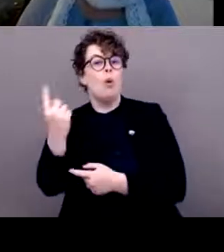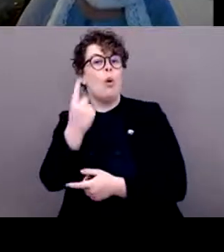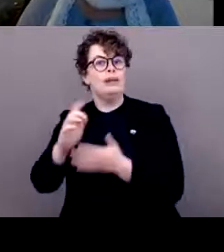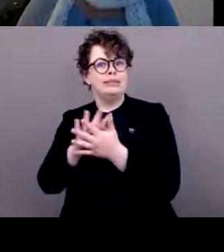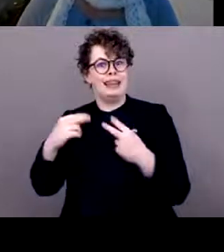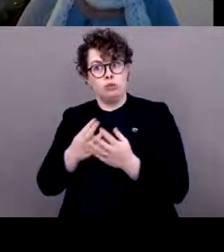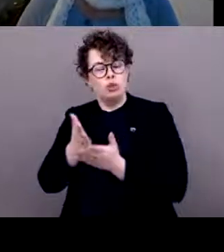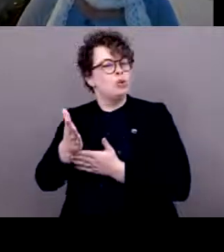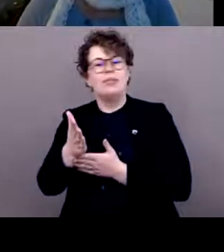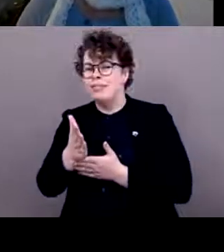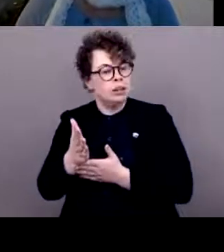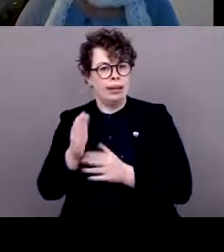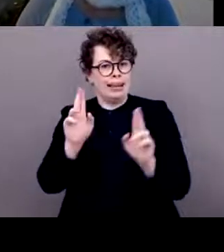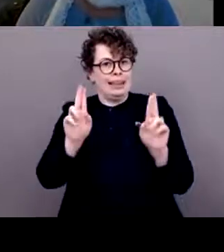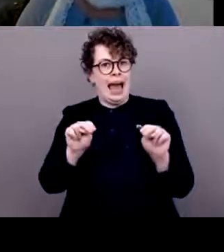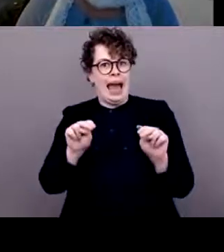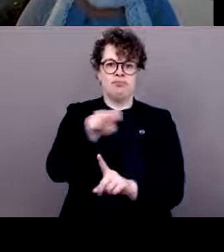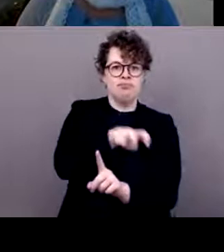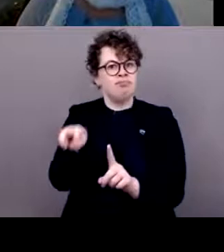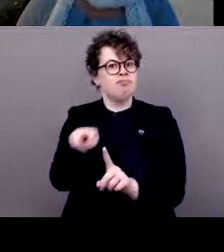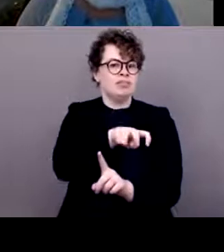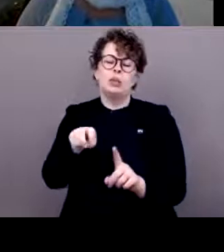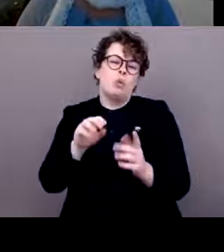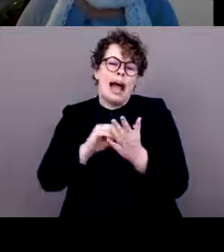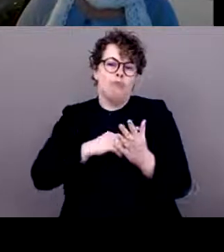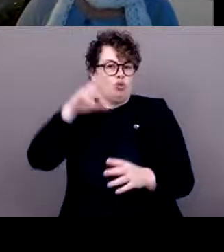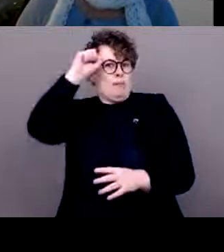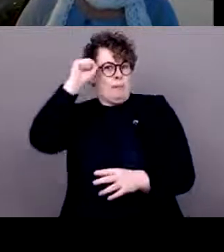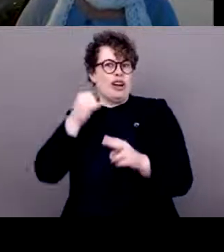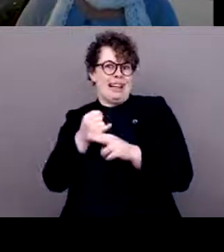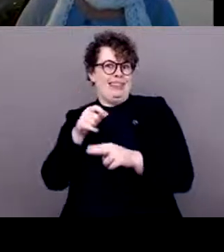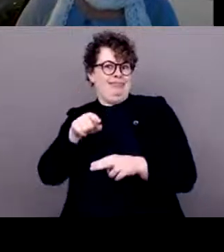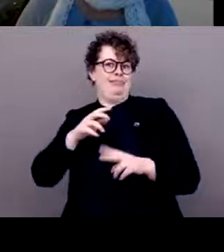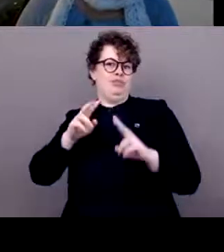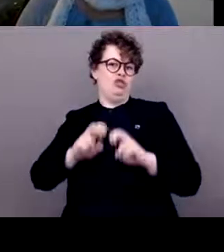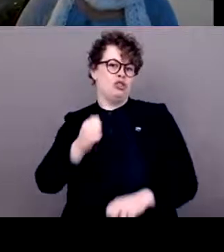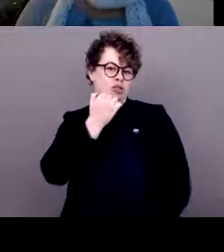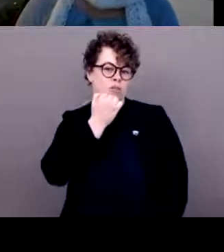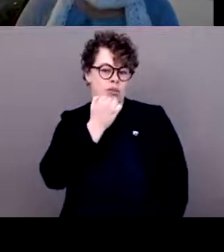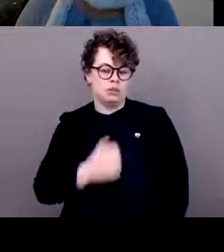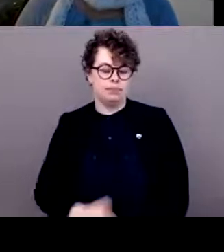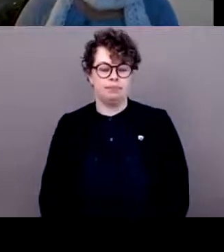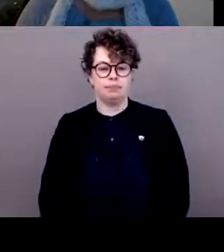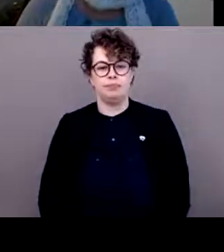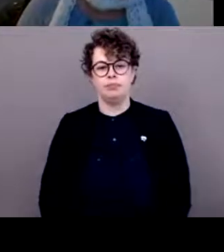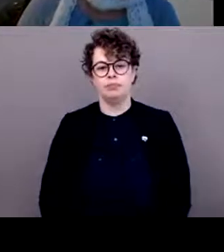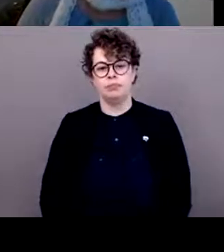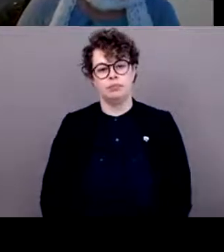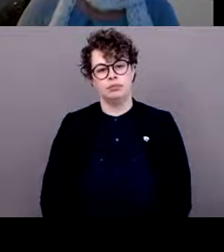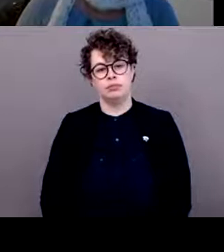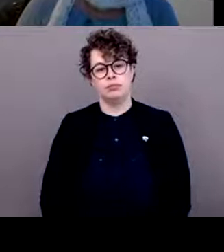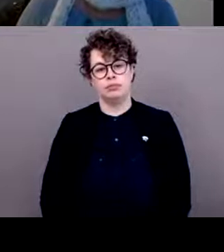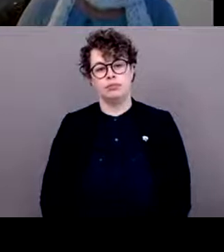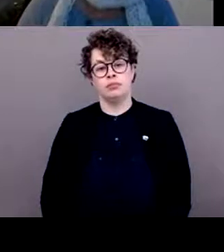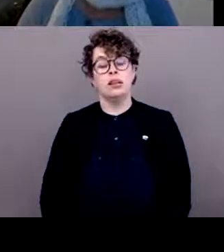out assessments. But what's really important to bear in mind is that the type of language input children